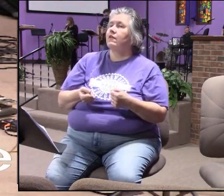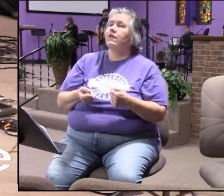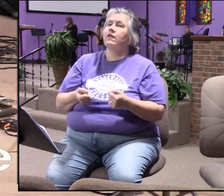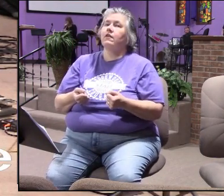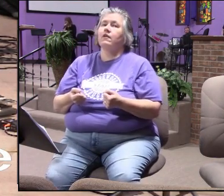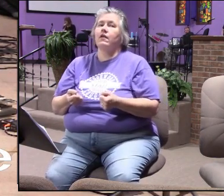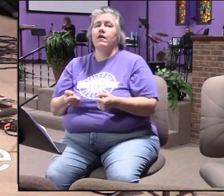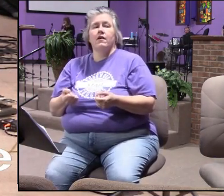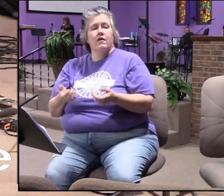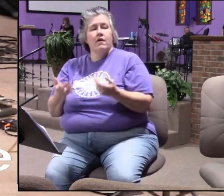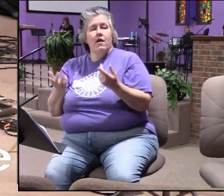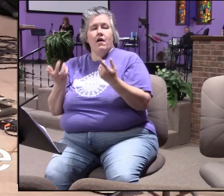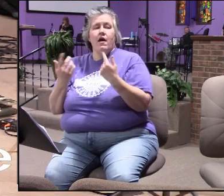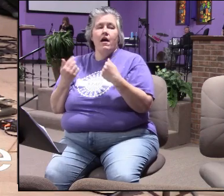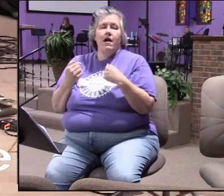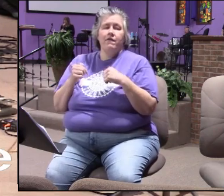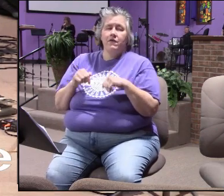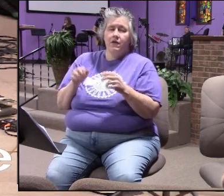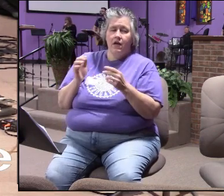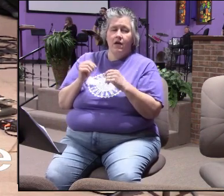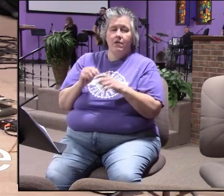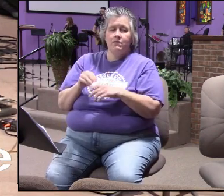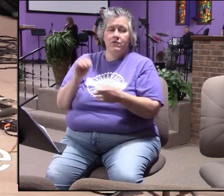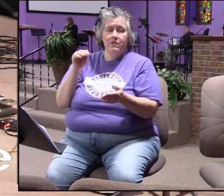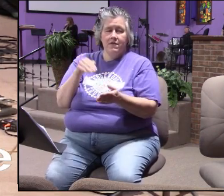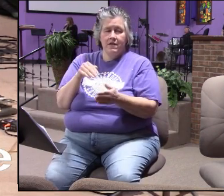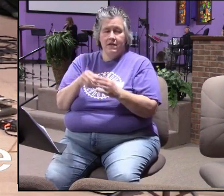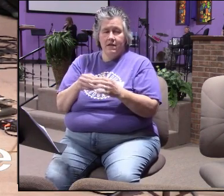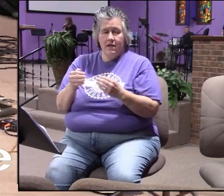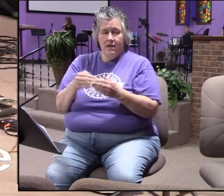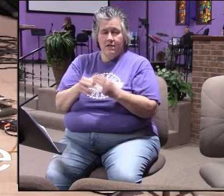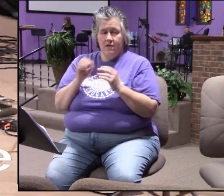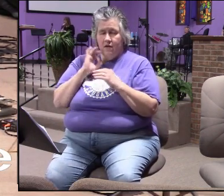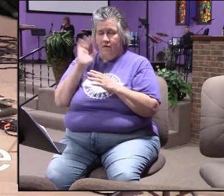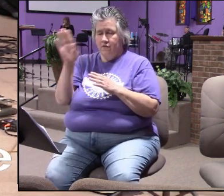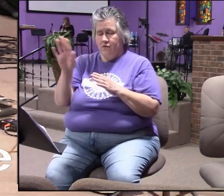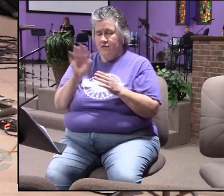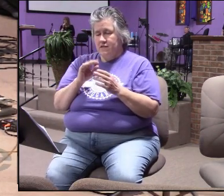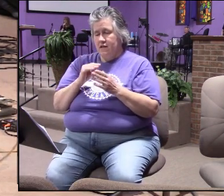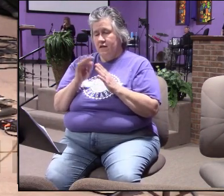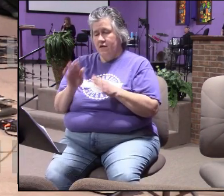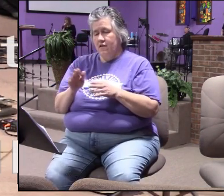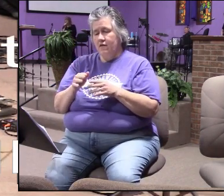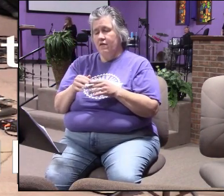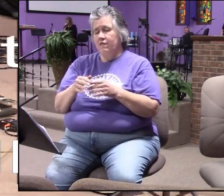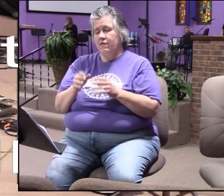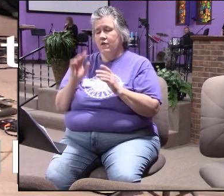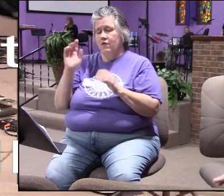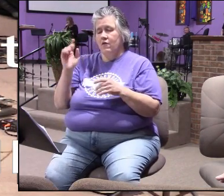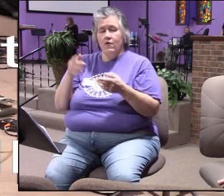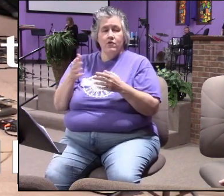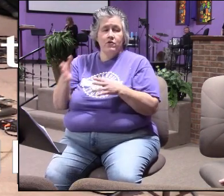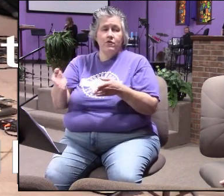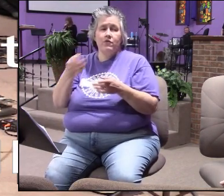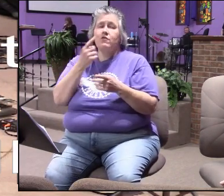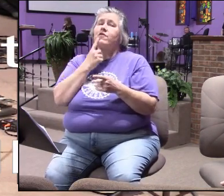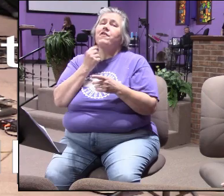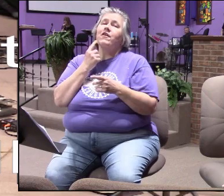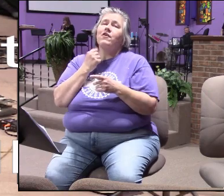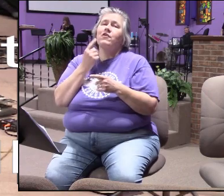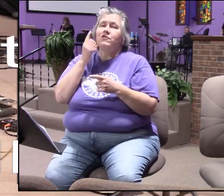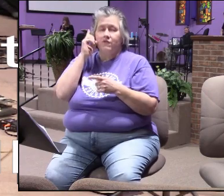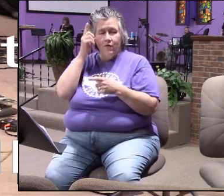calling have you come to the end of yourself do you